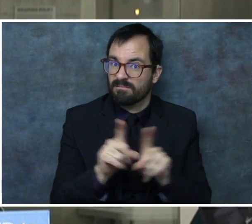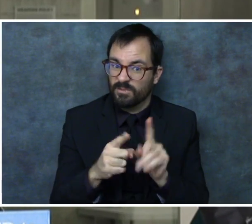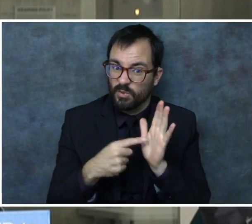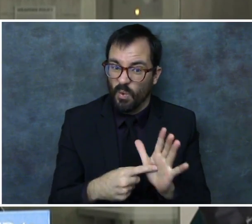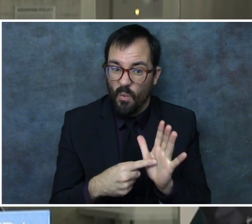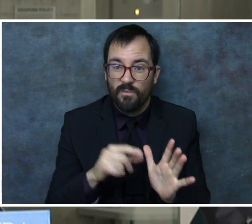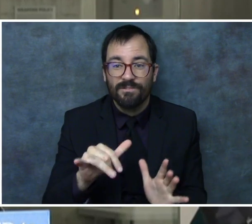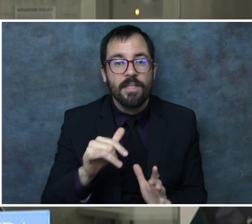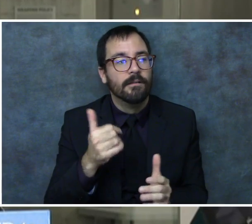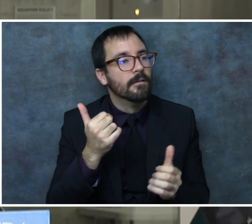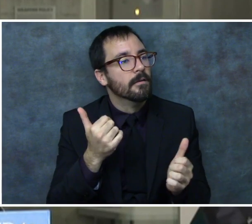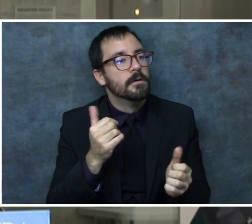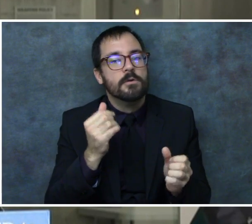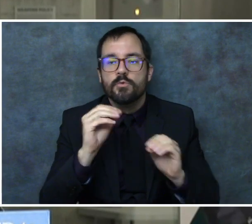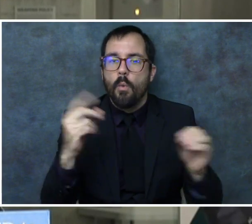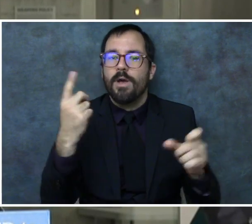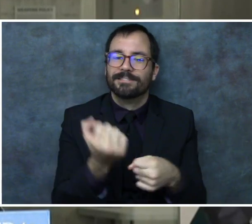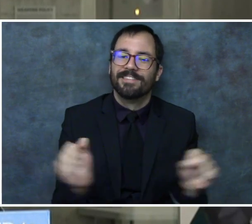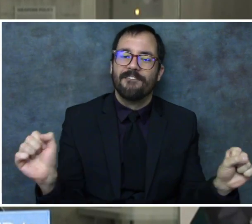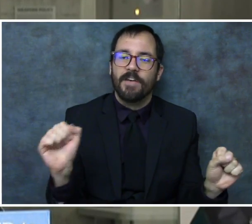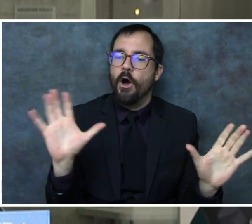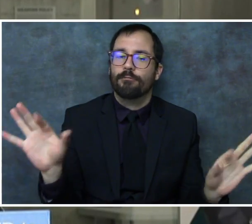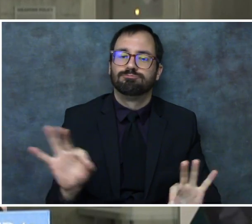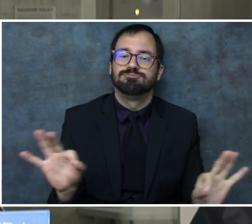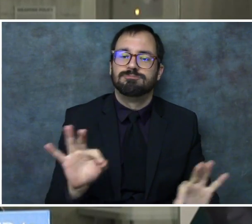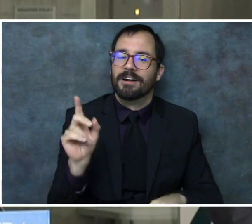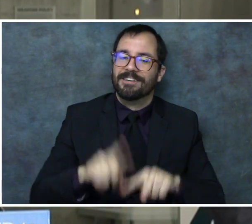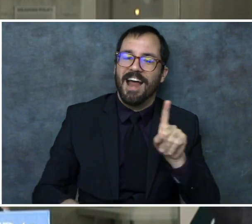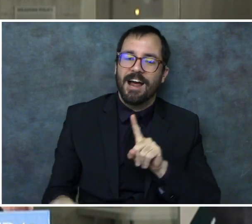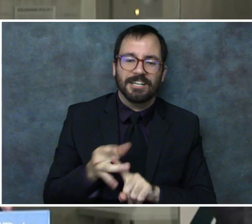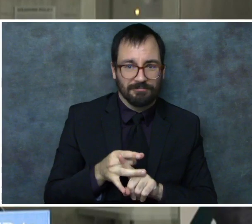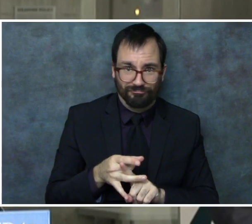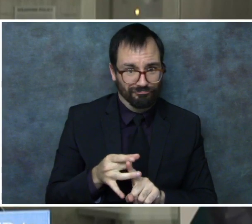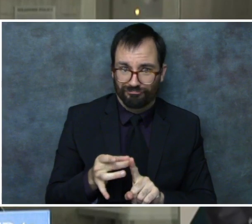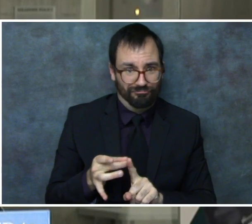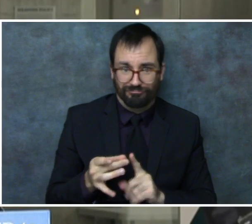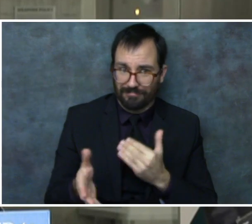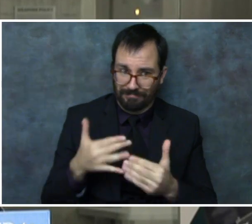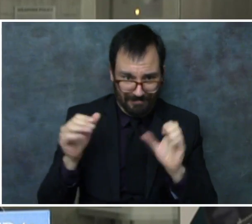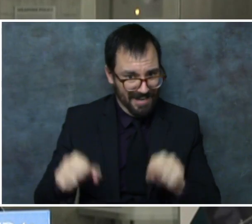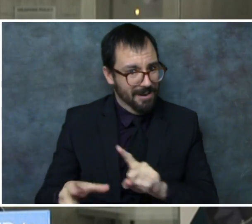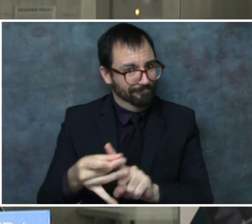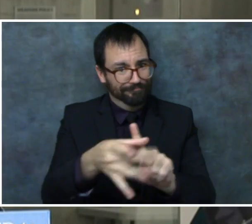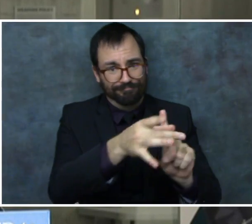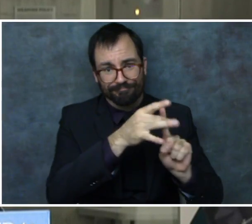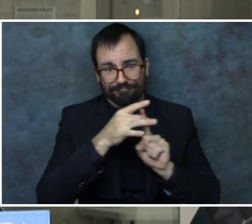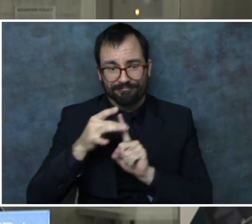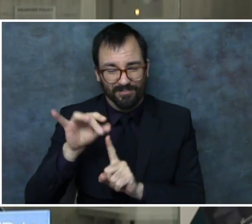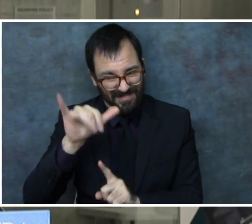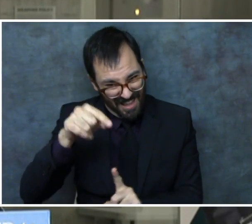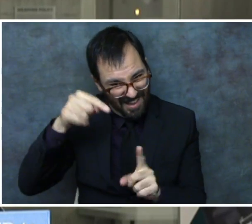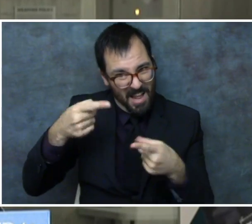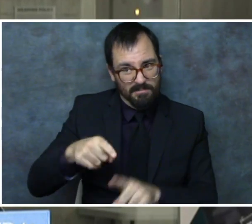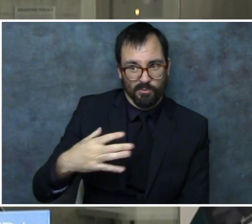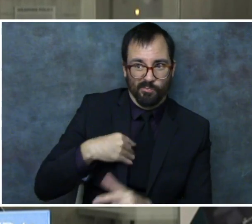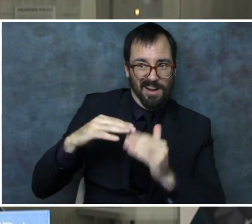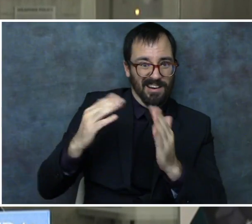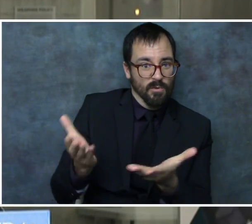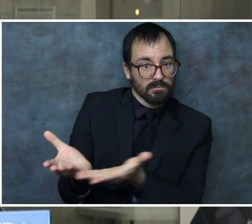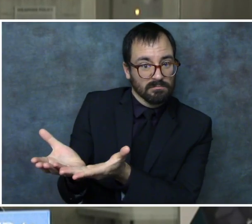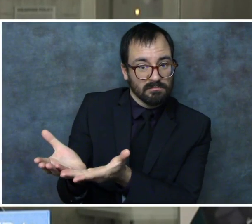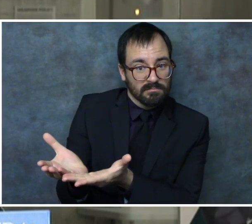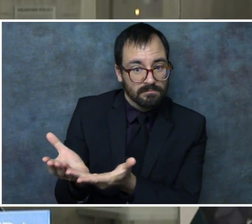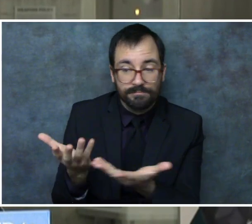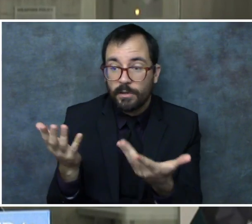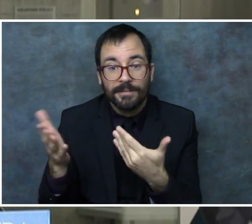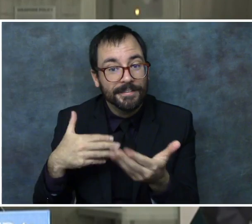just shows you that no one is immune to the spread of the coronavirus. And whether that's in the Rose Garden,